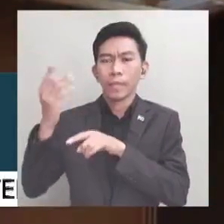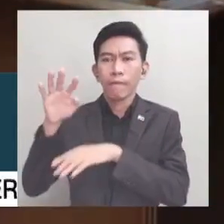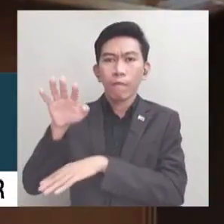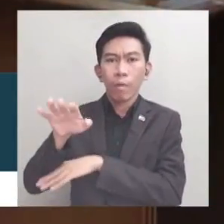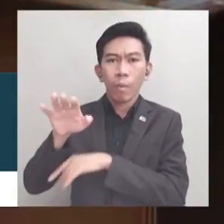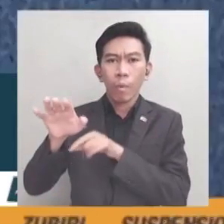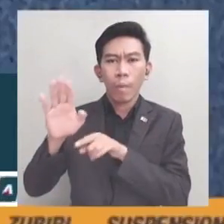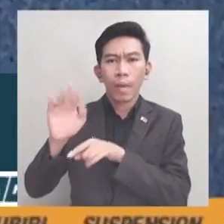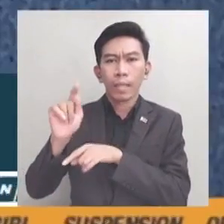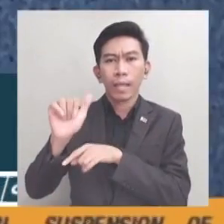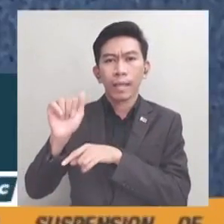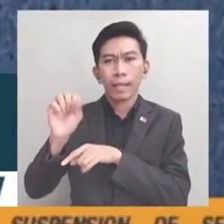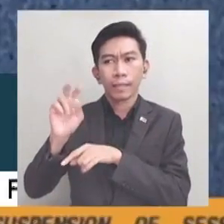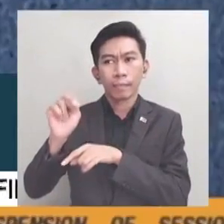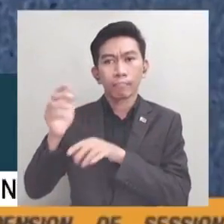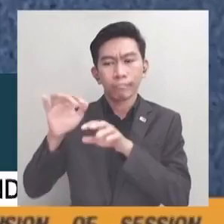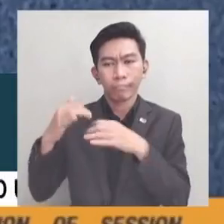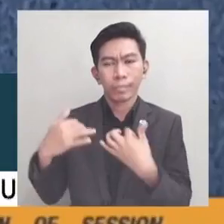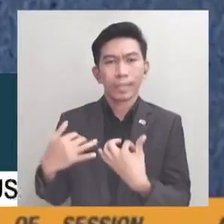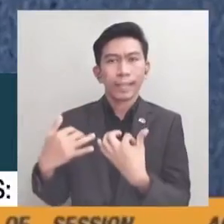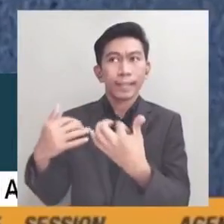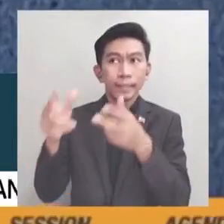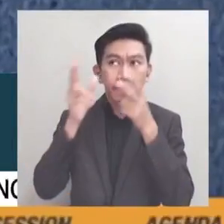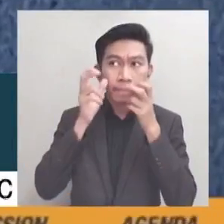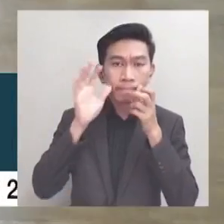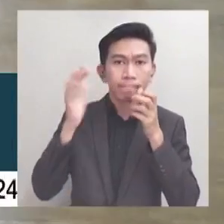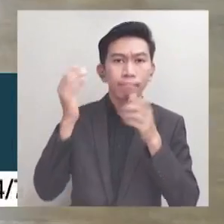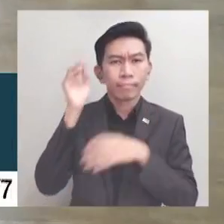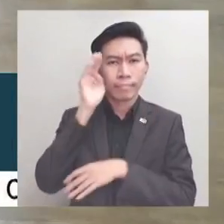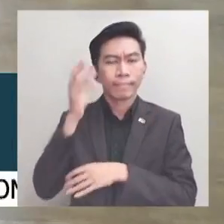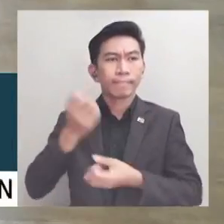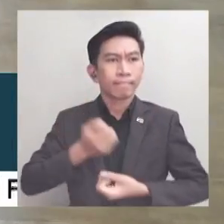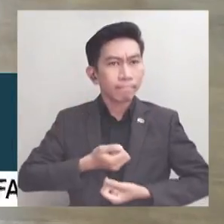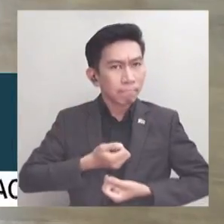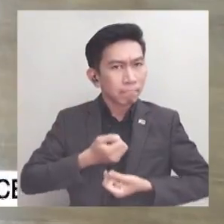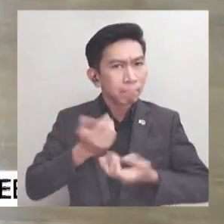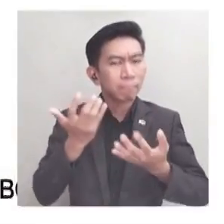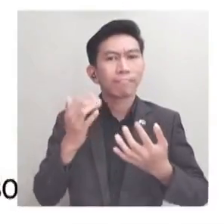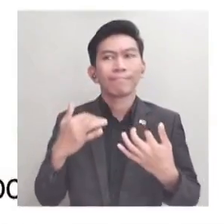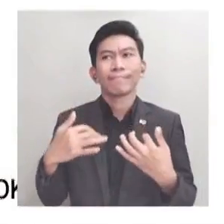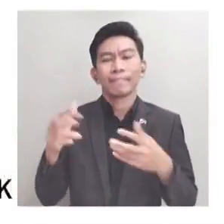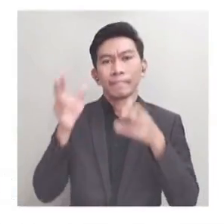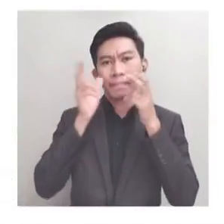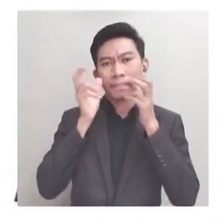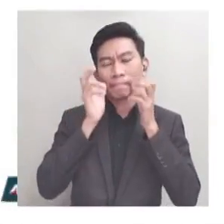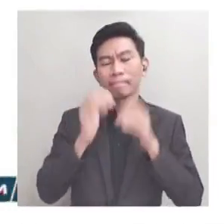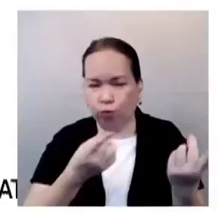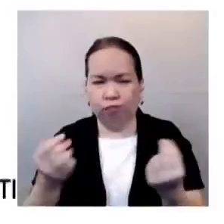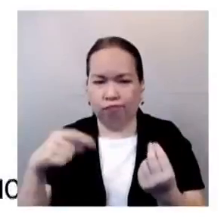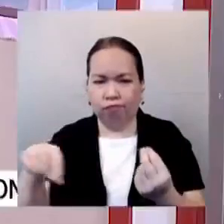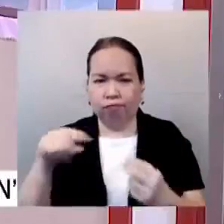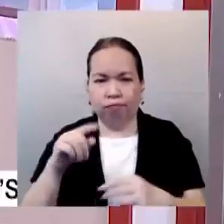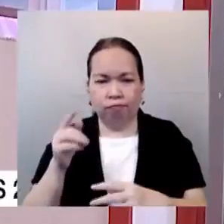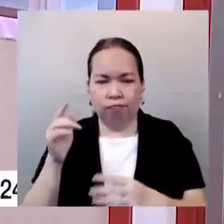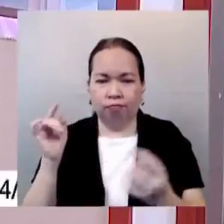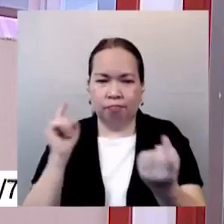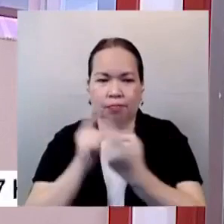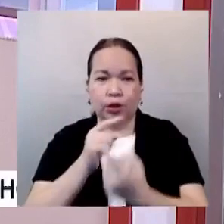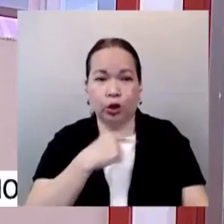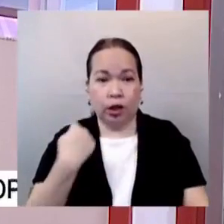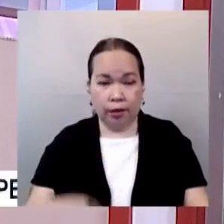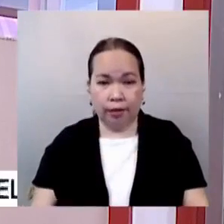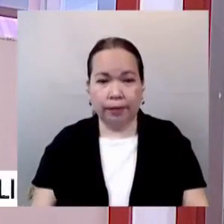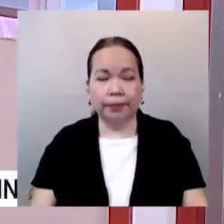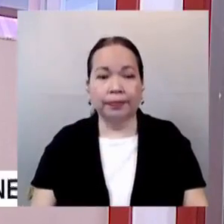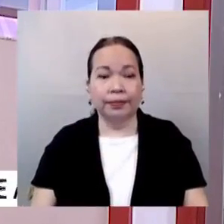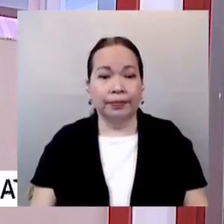President Ferdinand Marcos Jr.'s address to the nation. Carmina. Thanks a lot. Ara Perez there joining us live. The House of